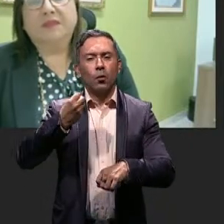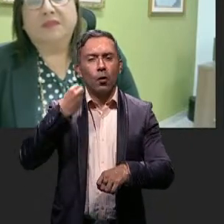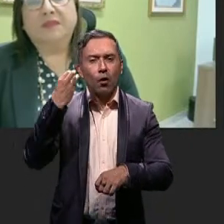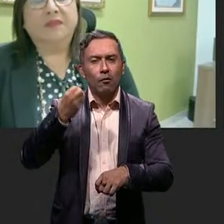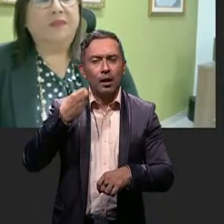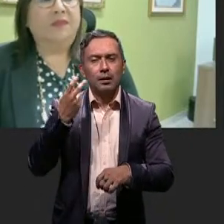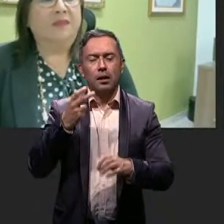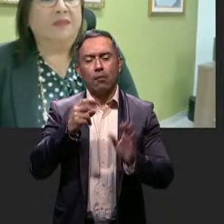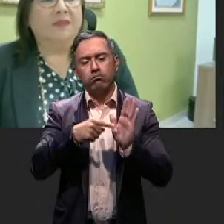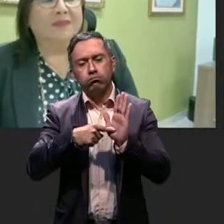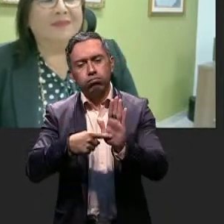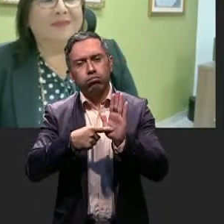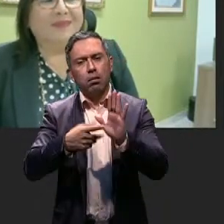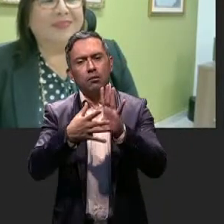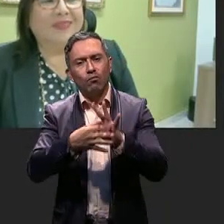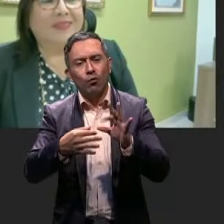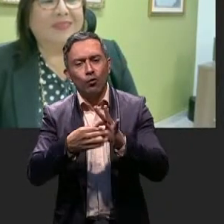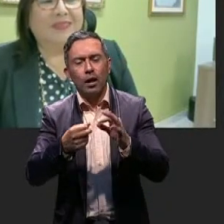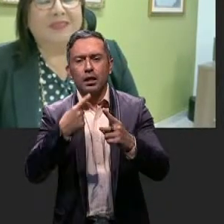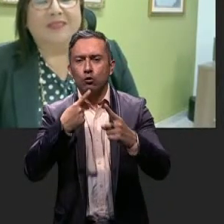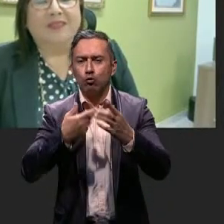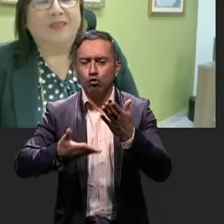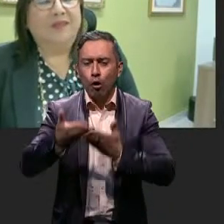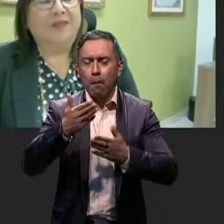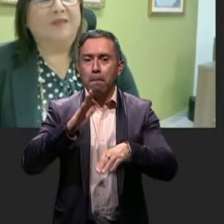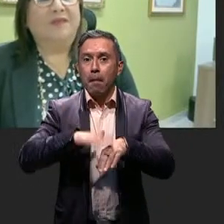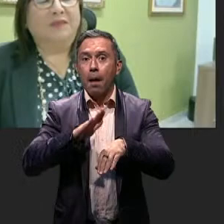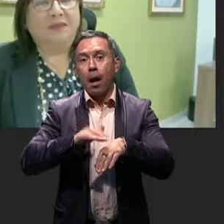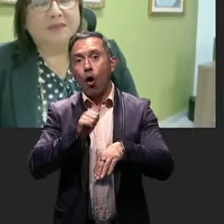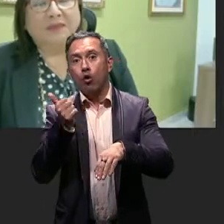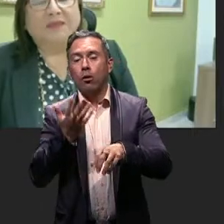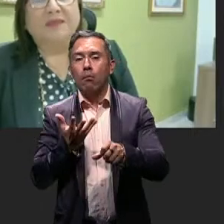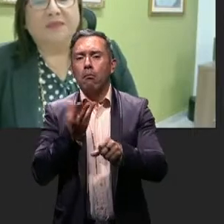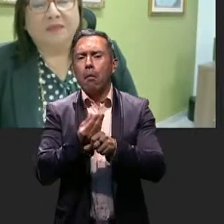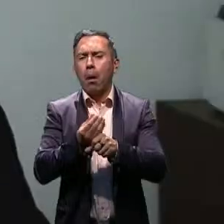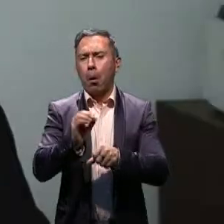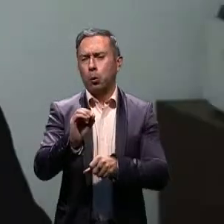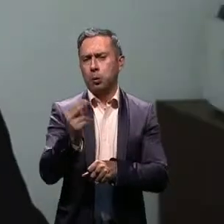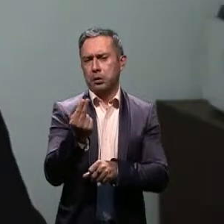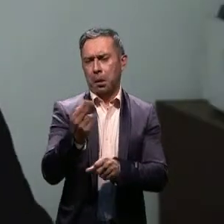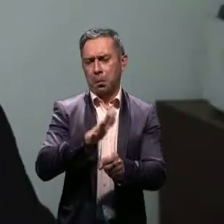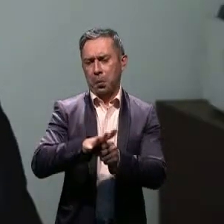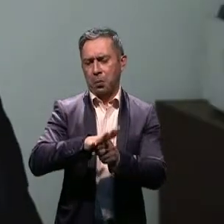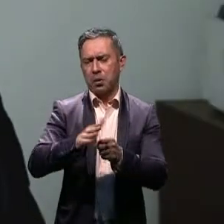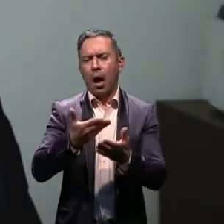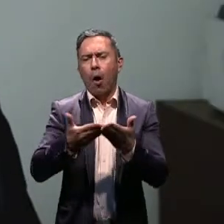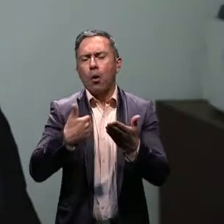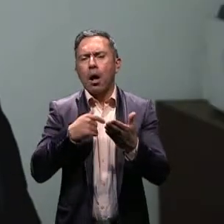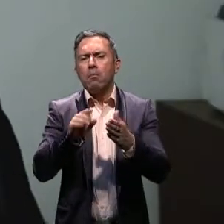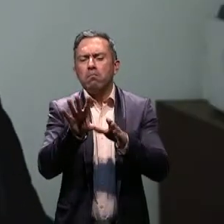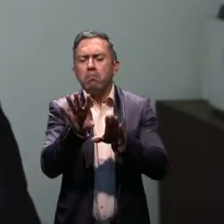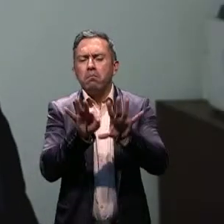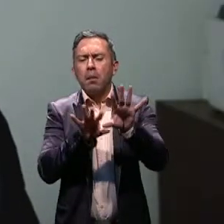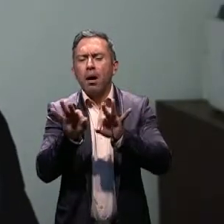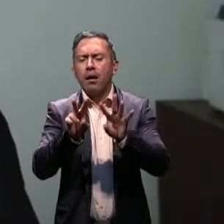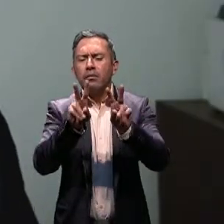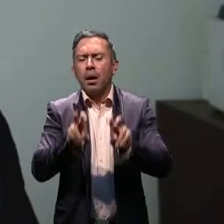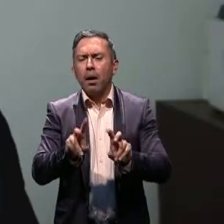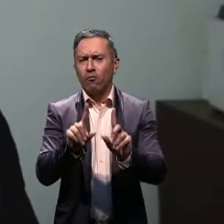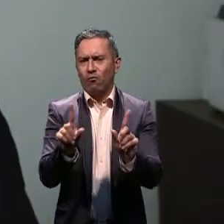presentations, discussions, it's not that there are many things to add. So I would like to be brief